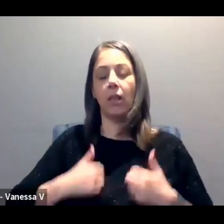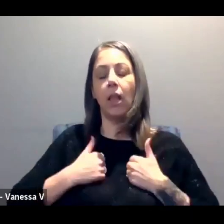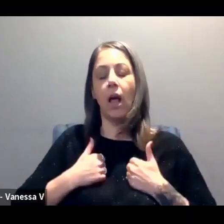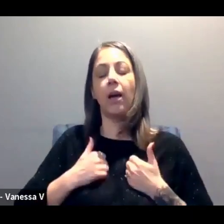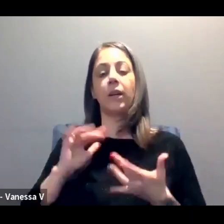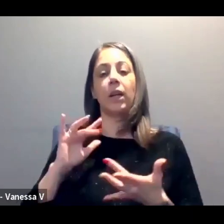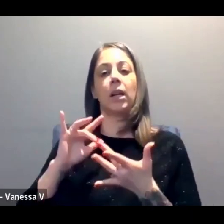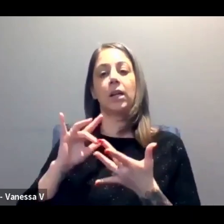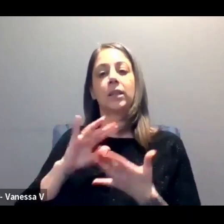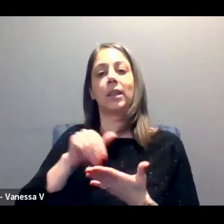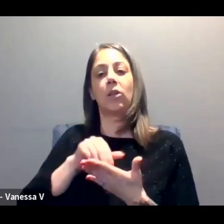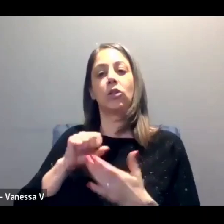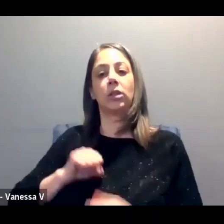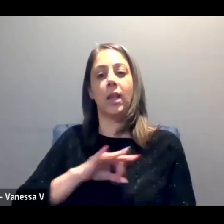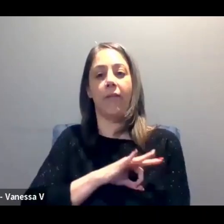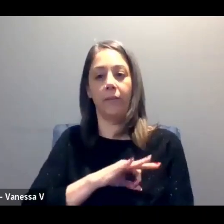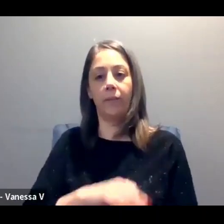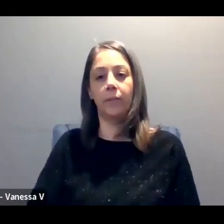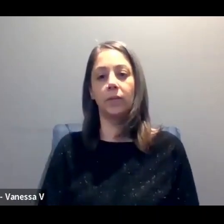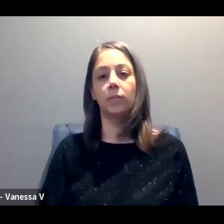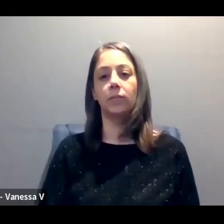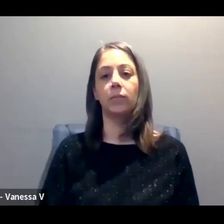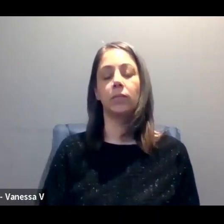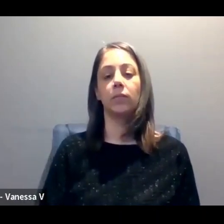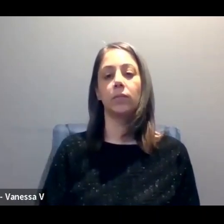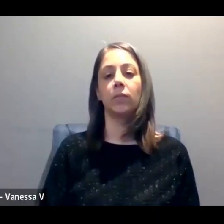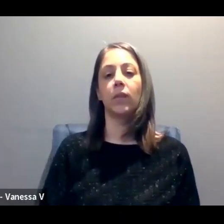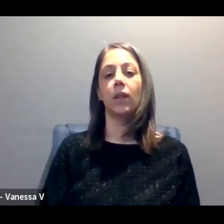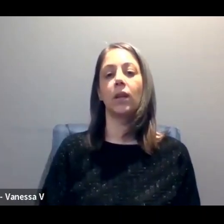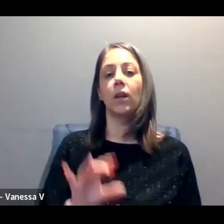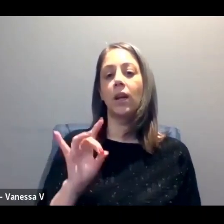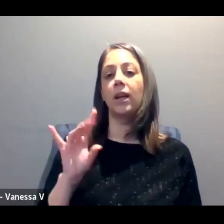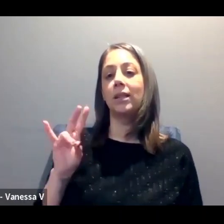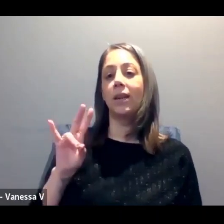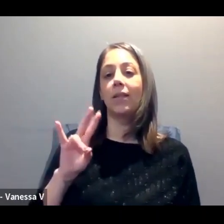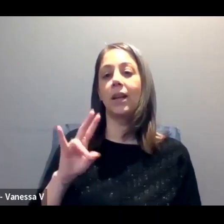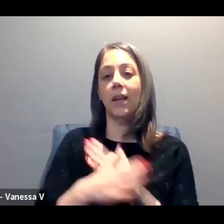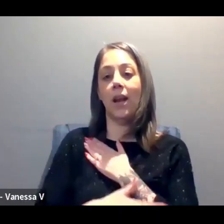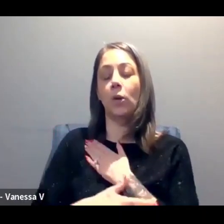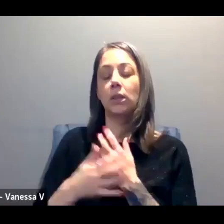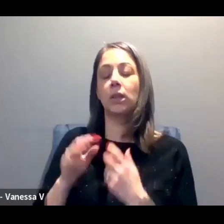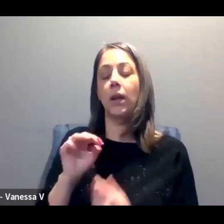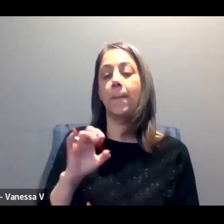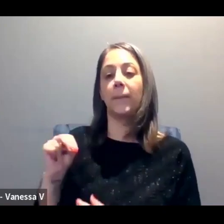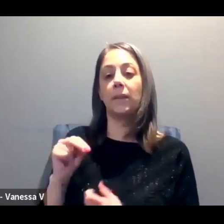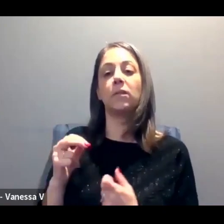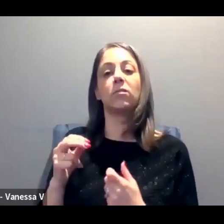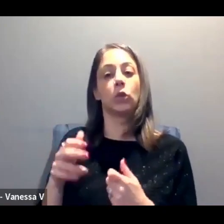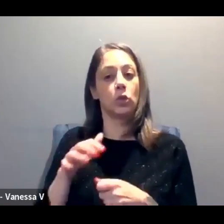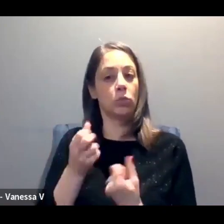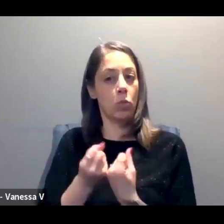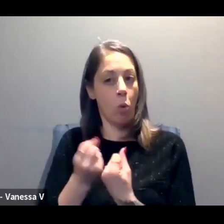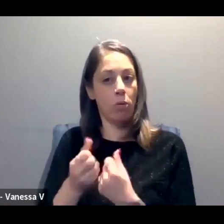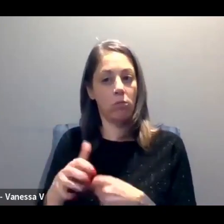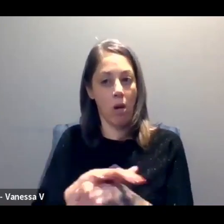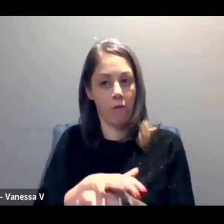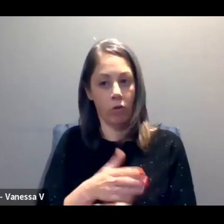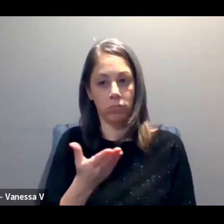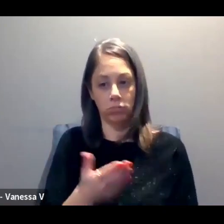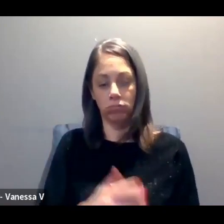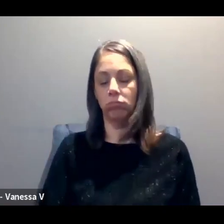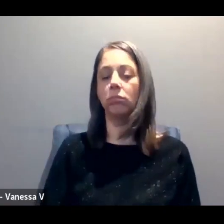center staff. And again, the whole 87 counties of Minnesota are supported and covered this way. Next